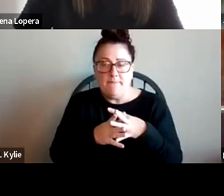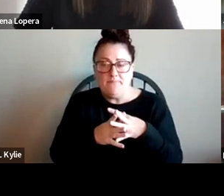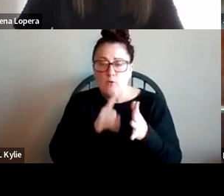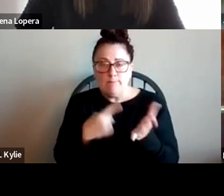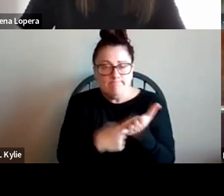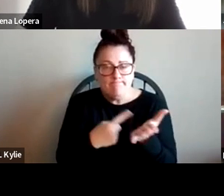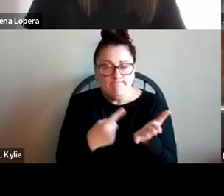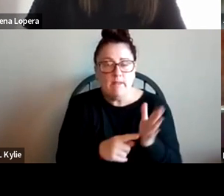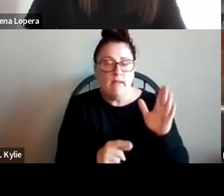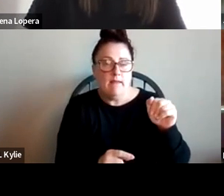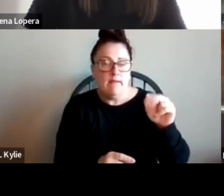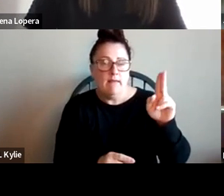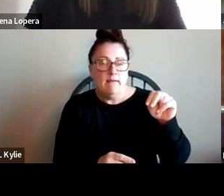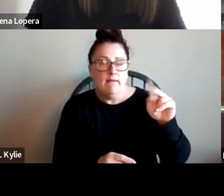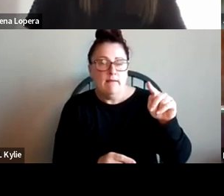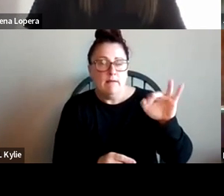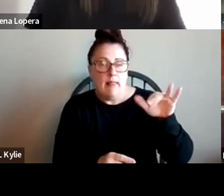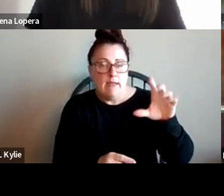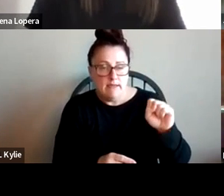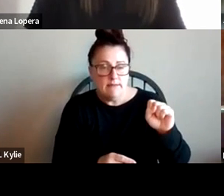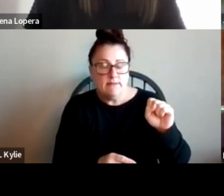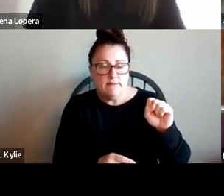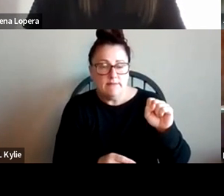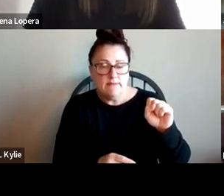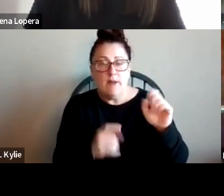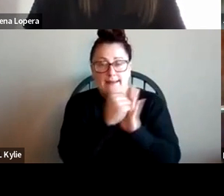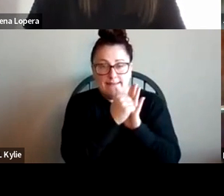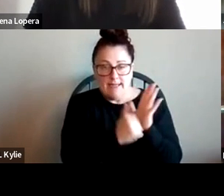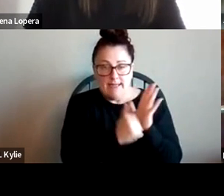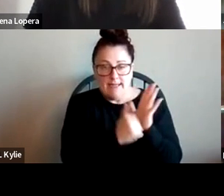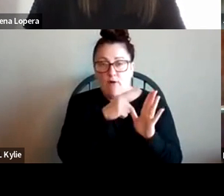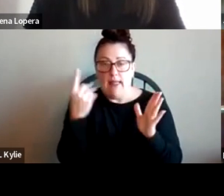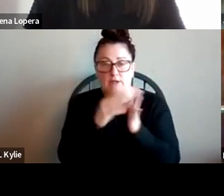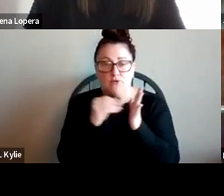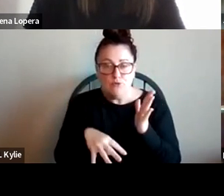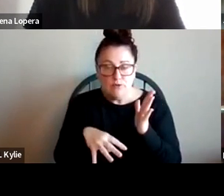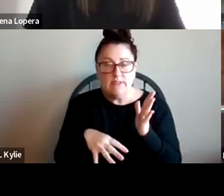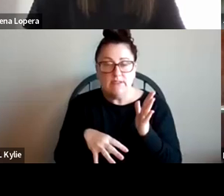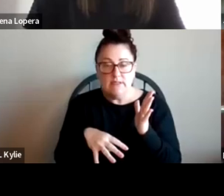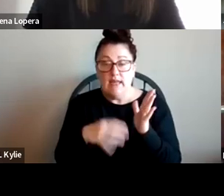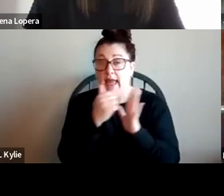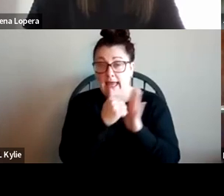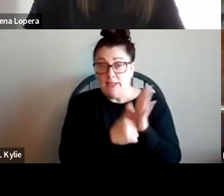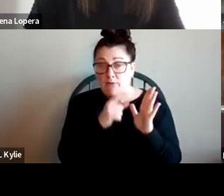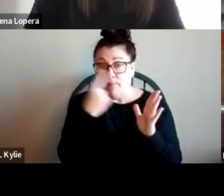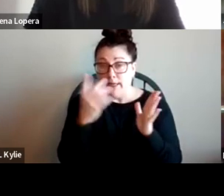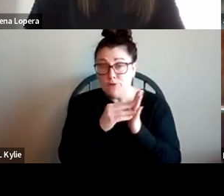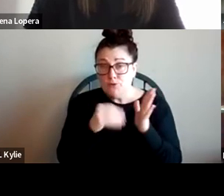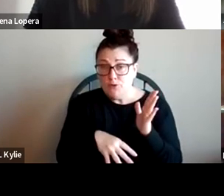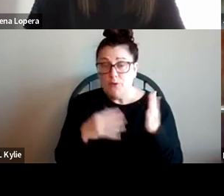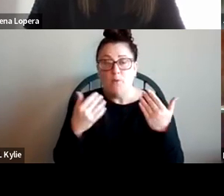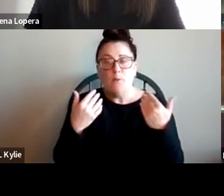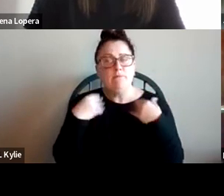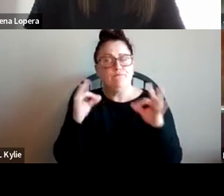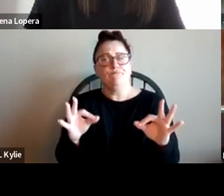talk about anti-Blackness, eradicating it. We need an agenda for Black students, which means if we have an agenda for Black students, we have